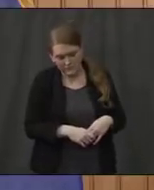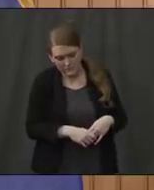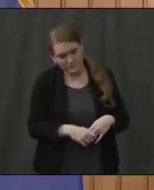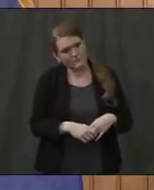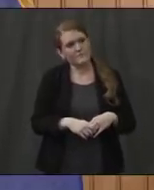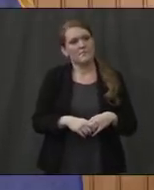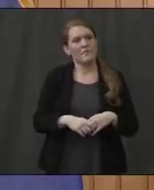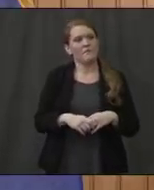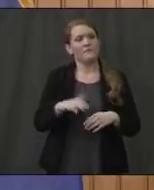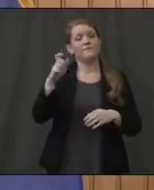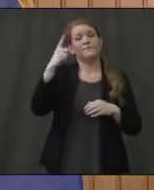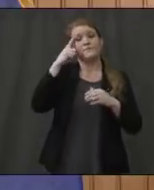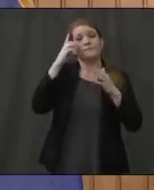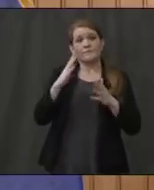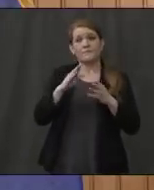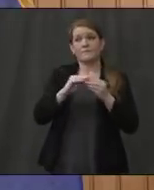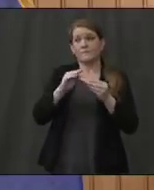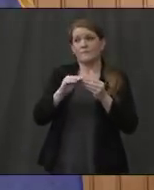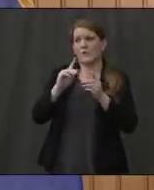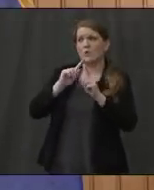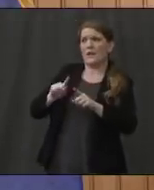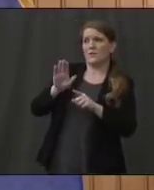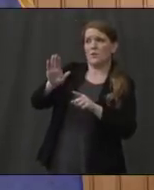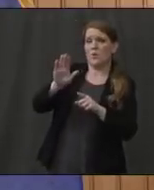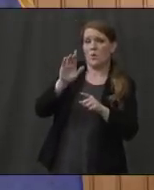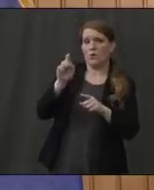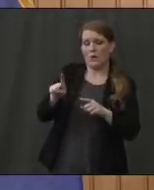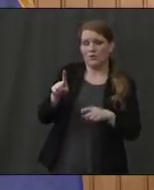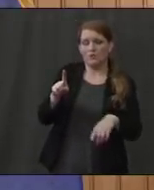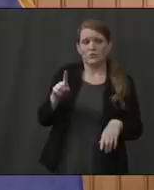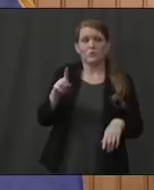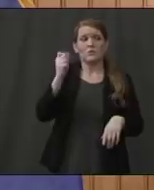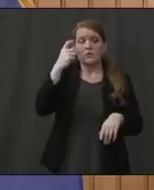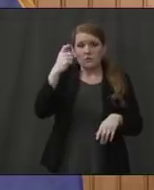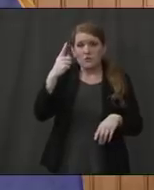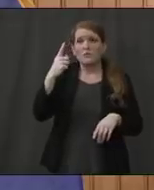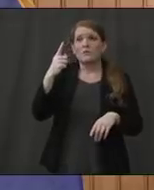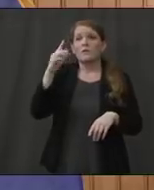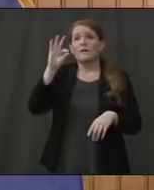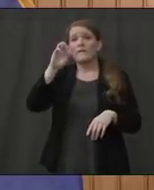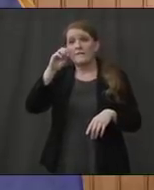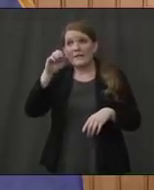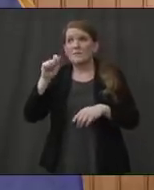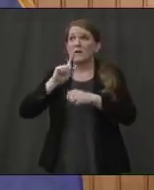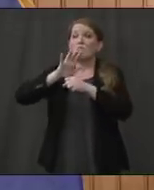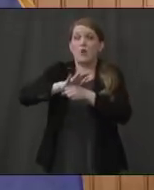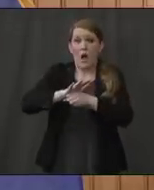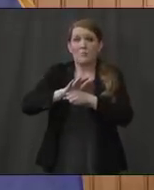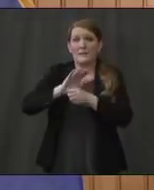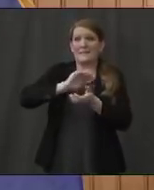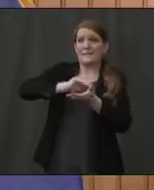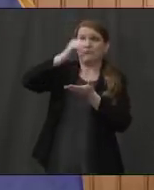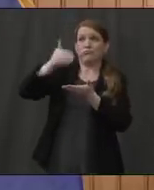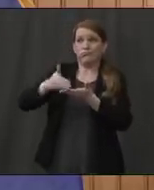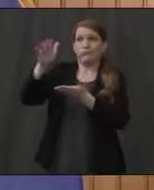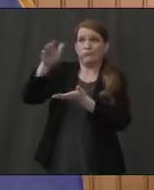We had a supply of PPE promised to the state of Connecticut, and at the last moment, FEMA said, you have more than a 3-day